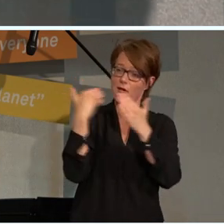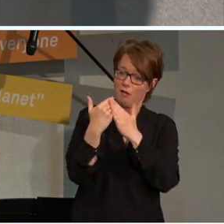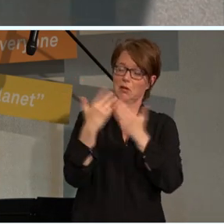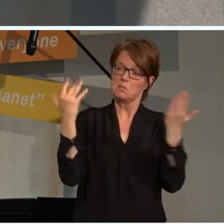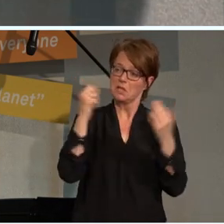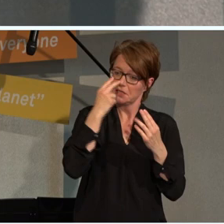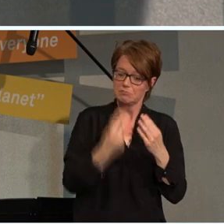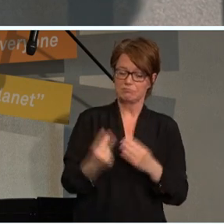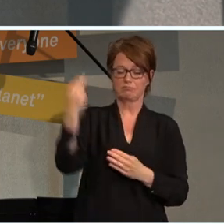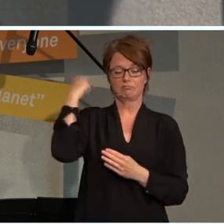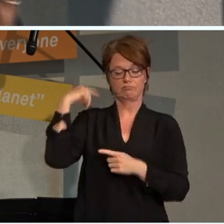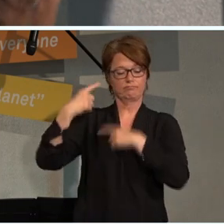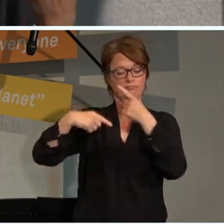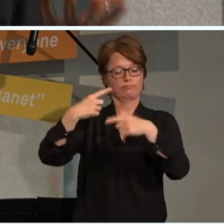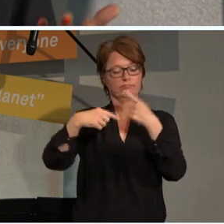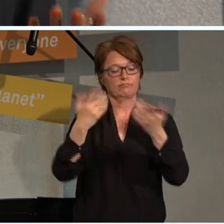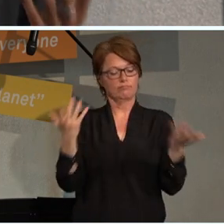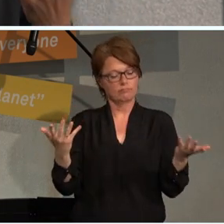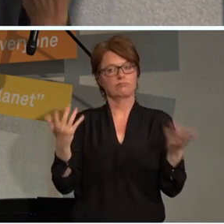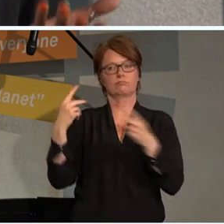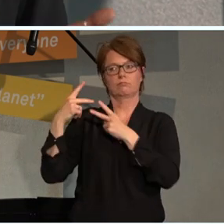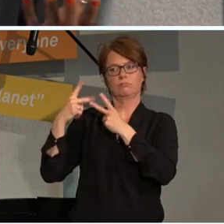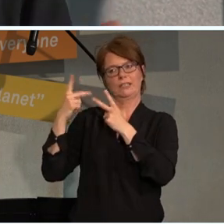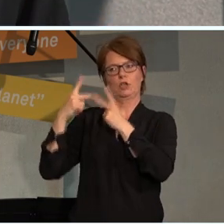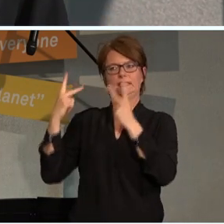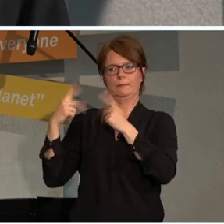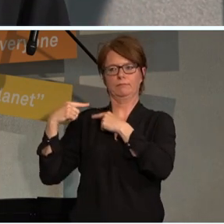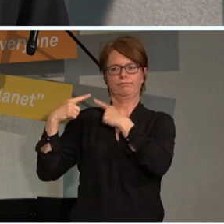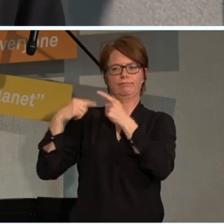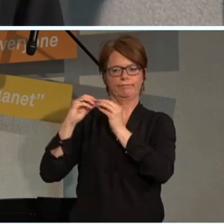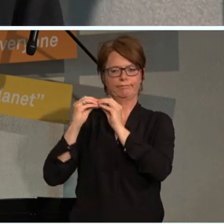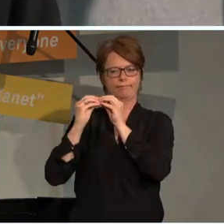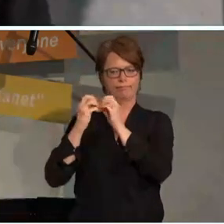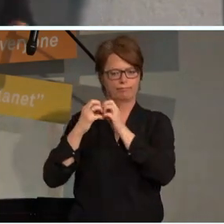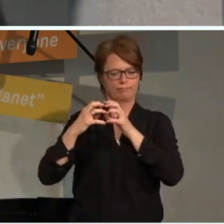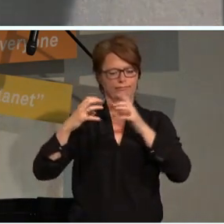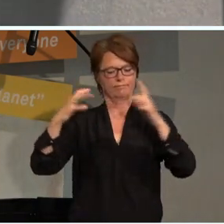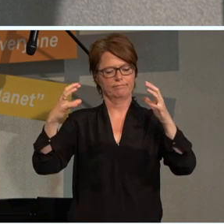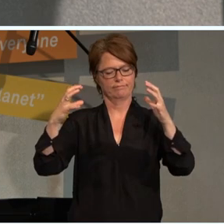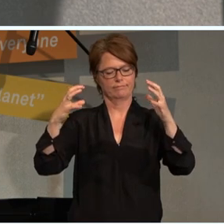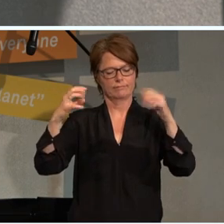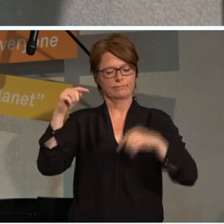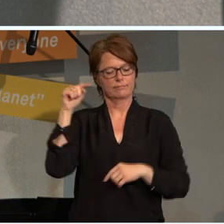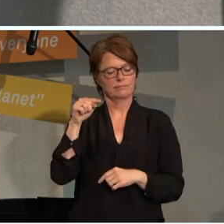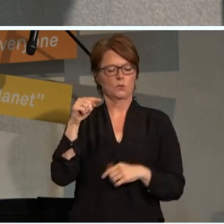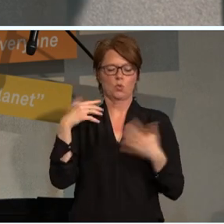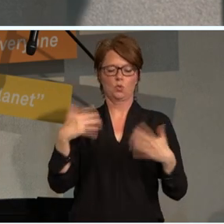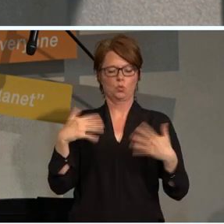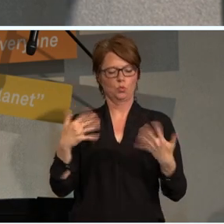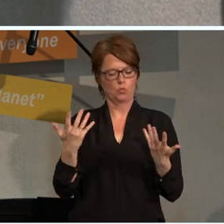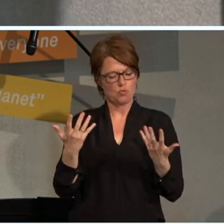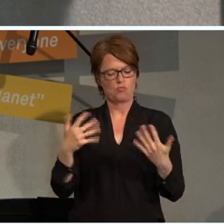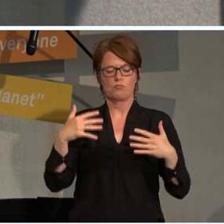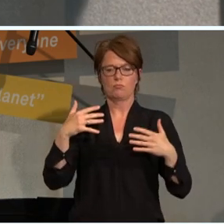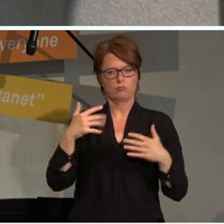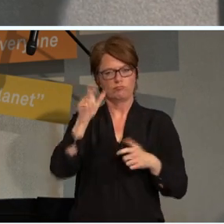of color, trans people, refugees working towards more intersectional justice. But the thing is, they've been kept in the shadows,